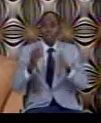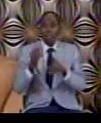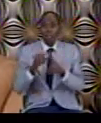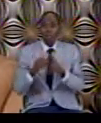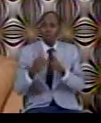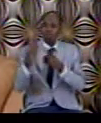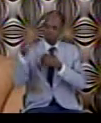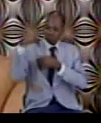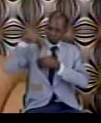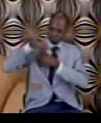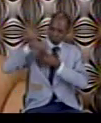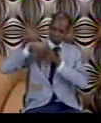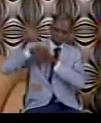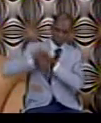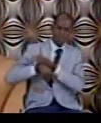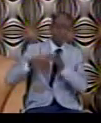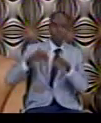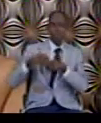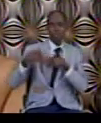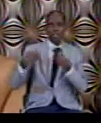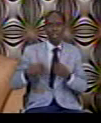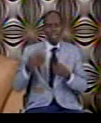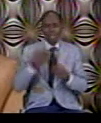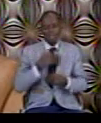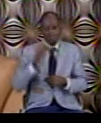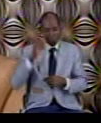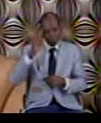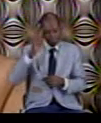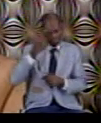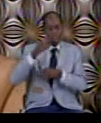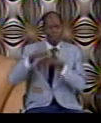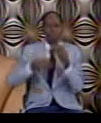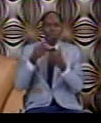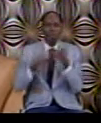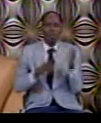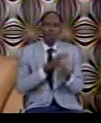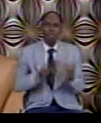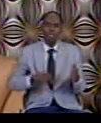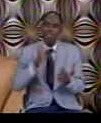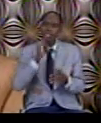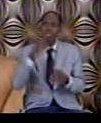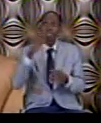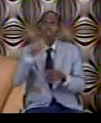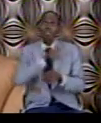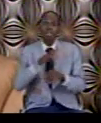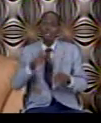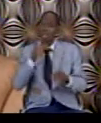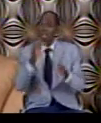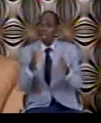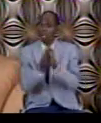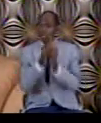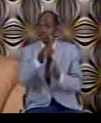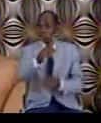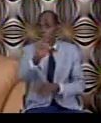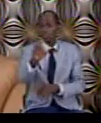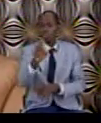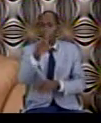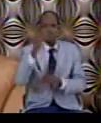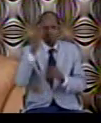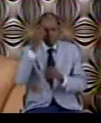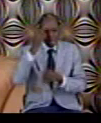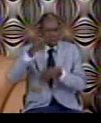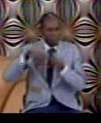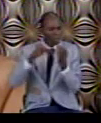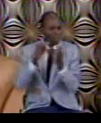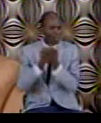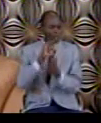your heart and think about what Jesus is saying. And he's asking you a question. And you need to think about the question the